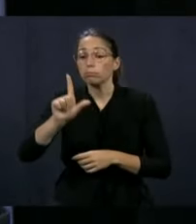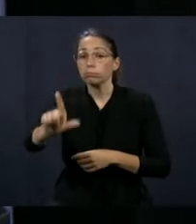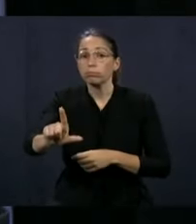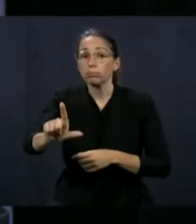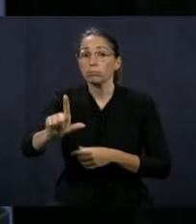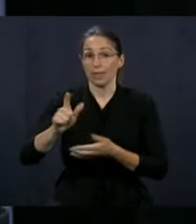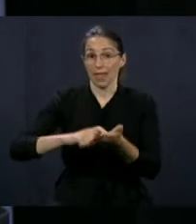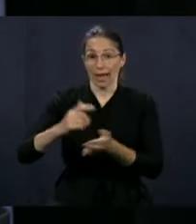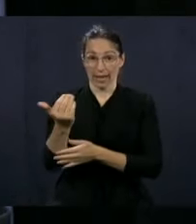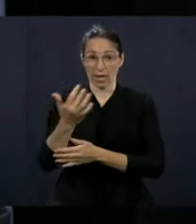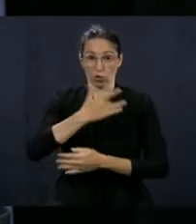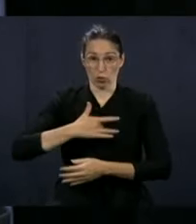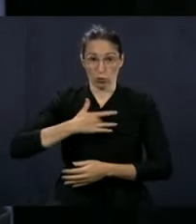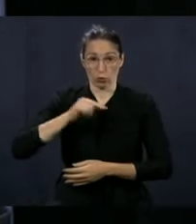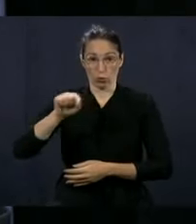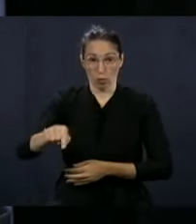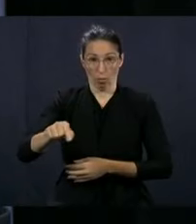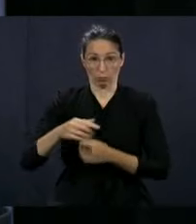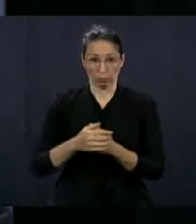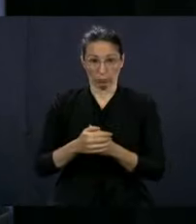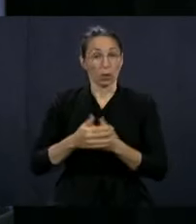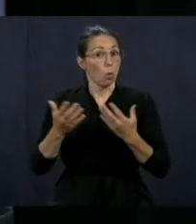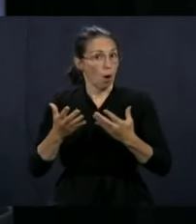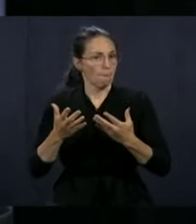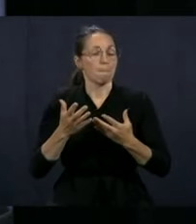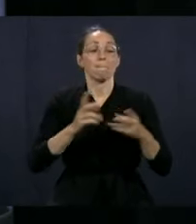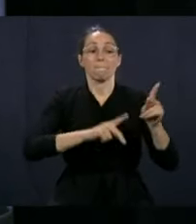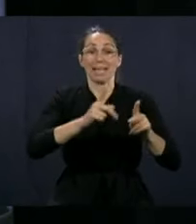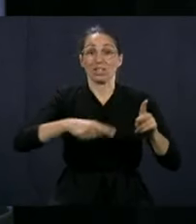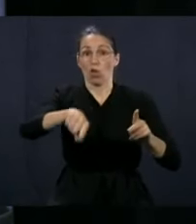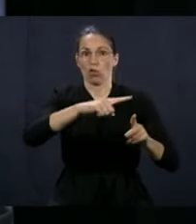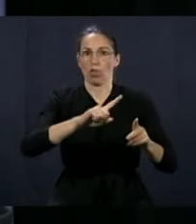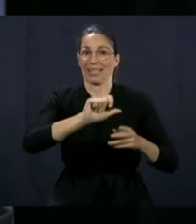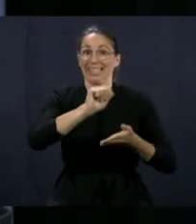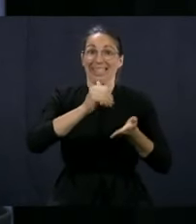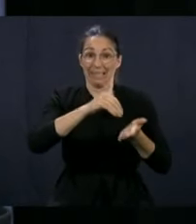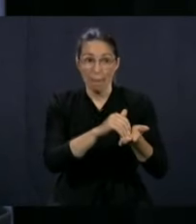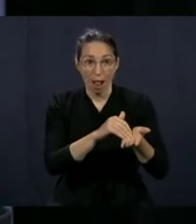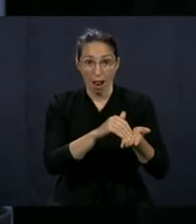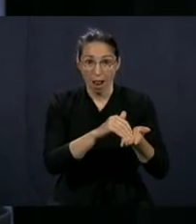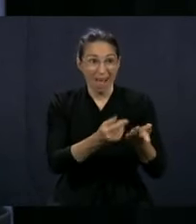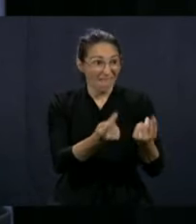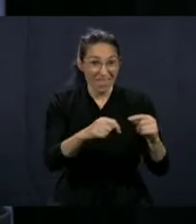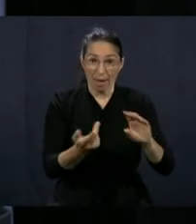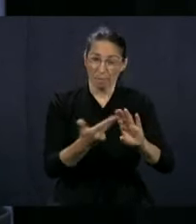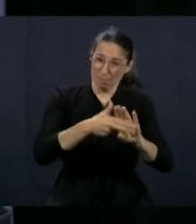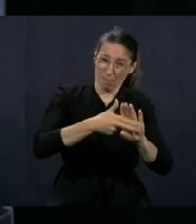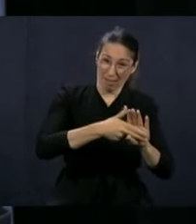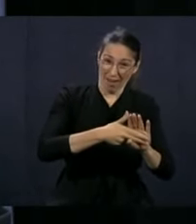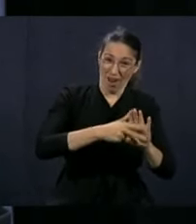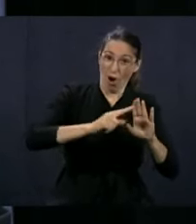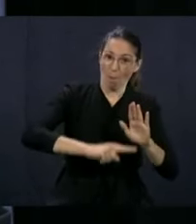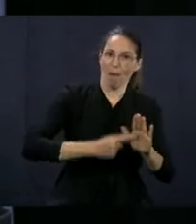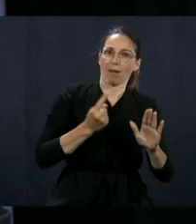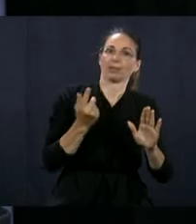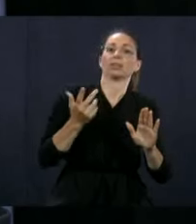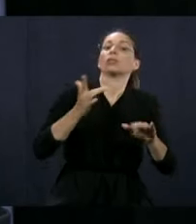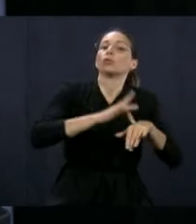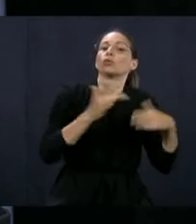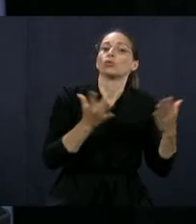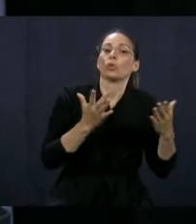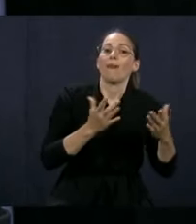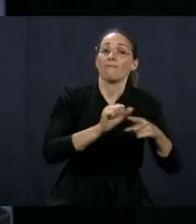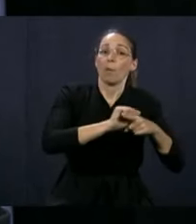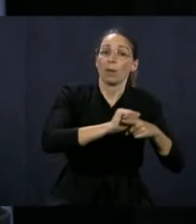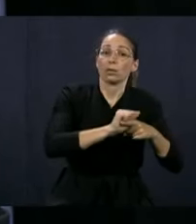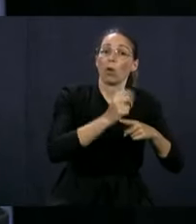As you know, next Monday, the 15th of June, 10,000 people are going to be starting a 3-month training program to